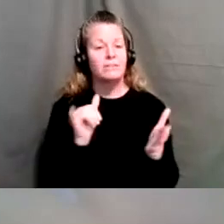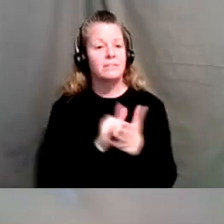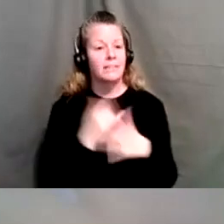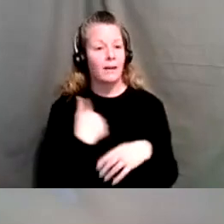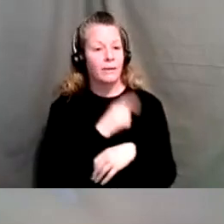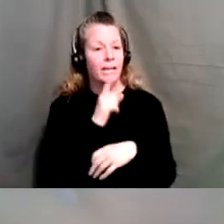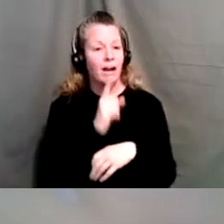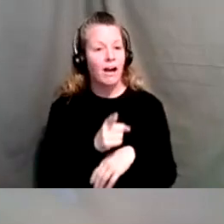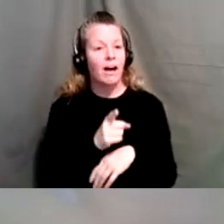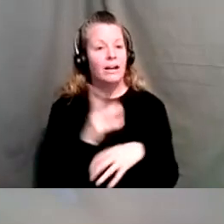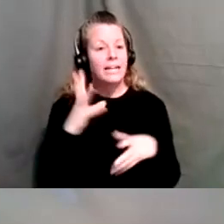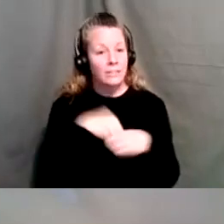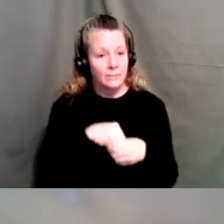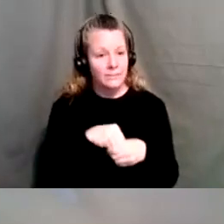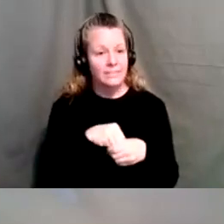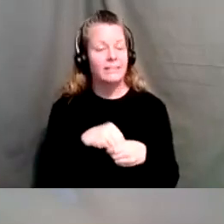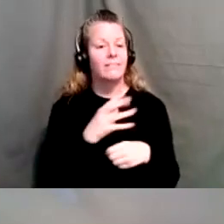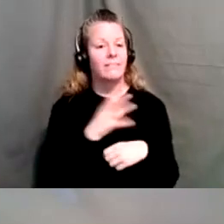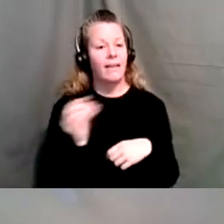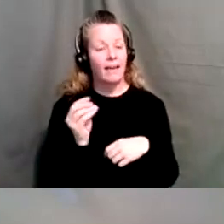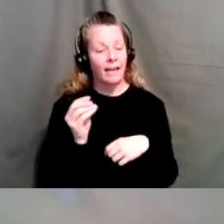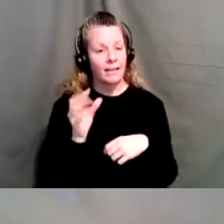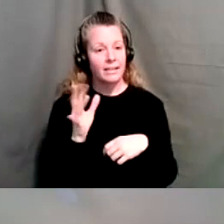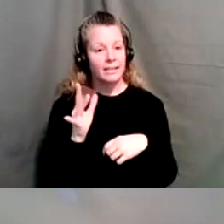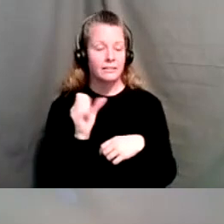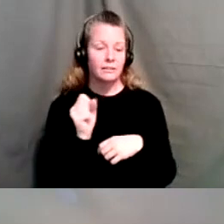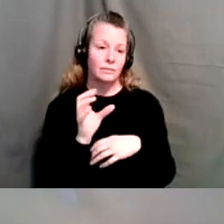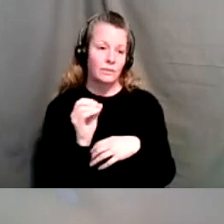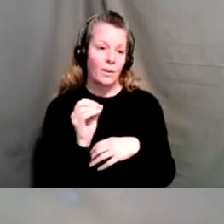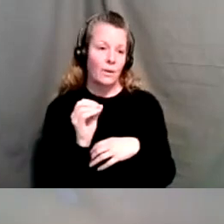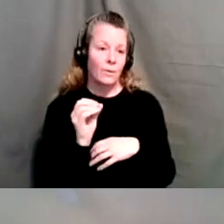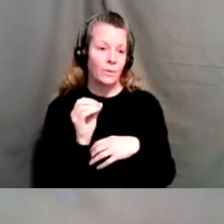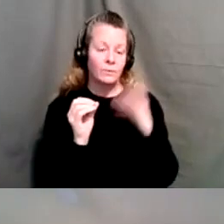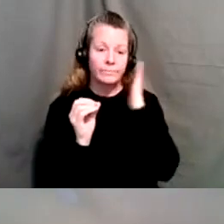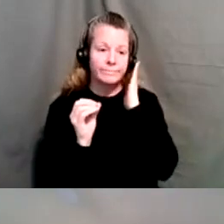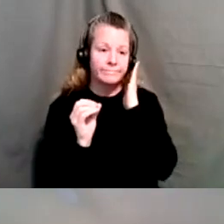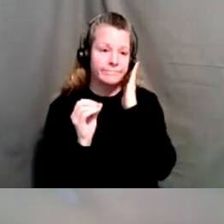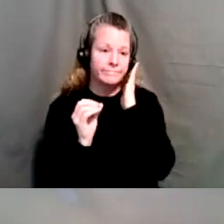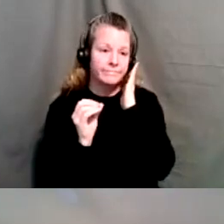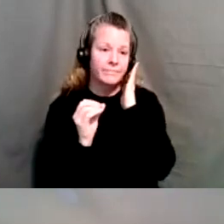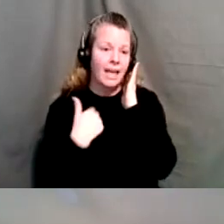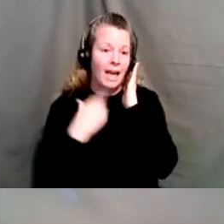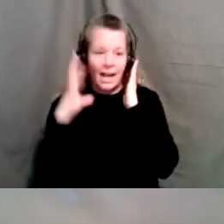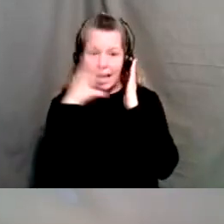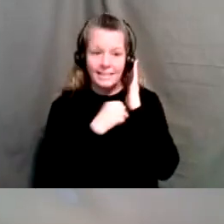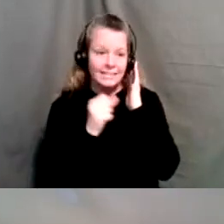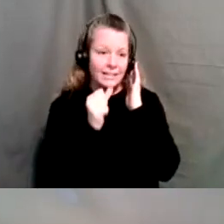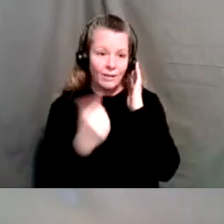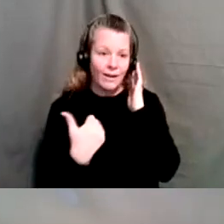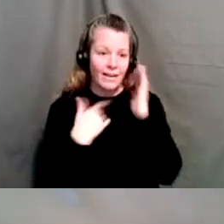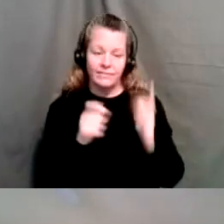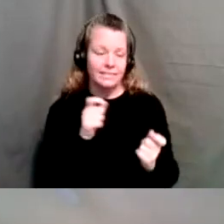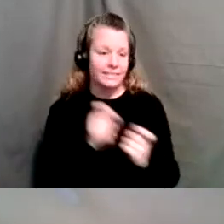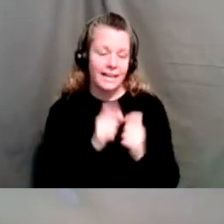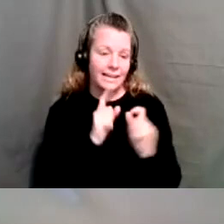are inclusive. And so, I guess I don't have an exact answer